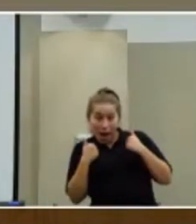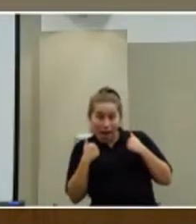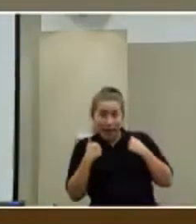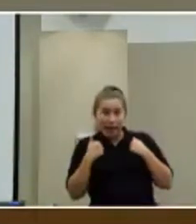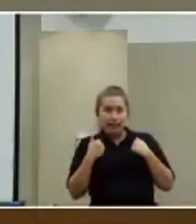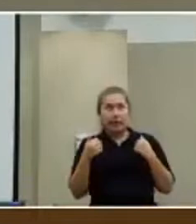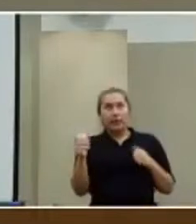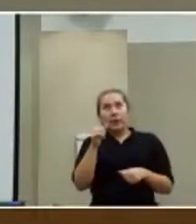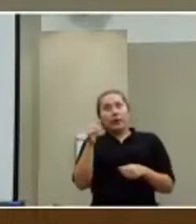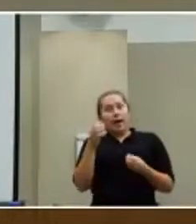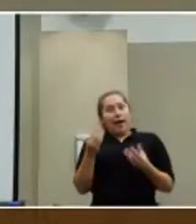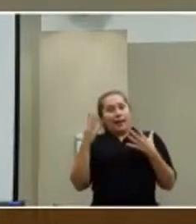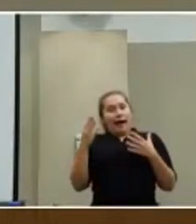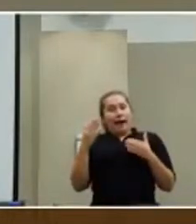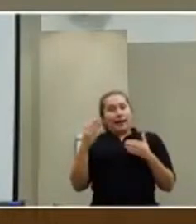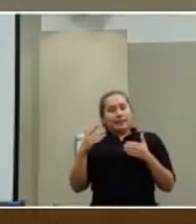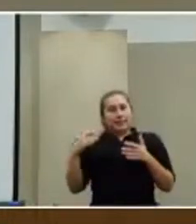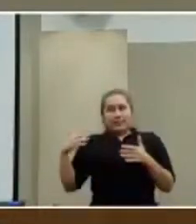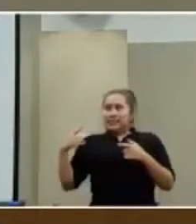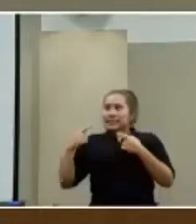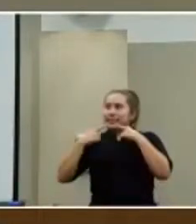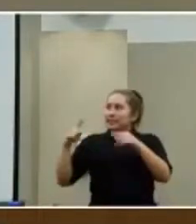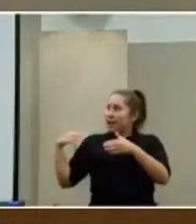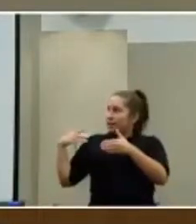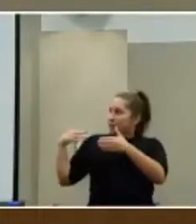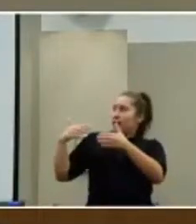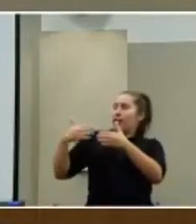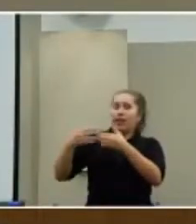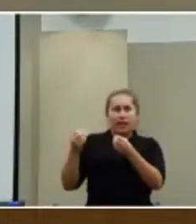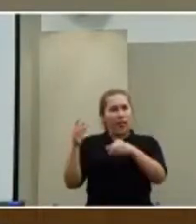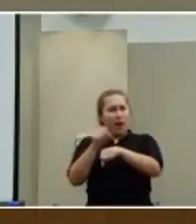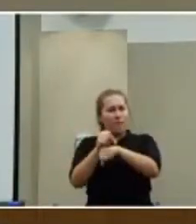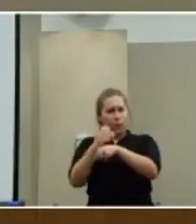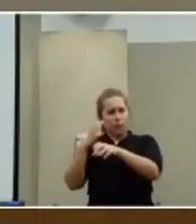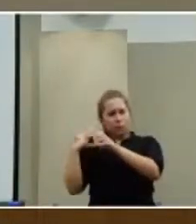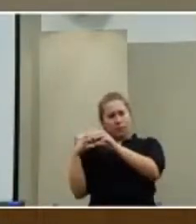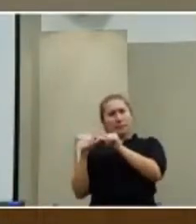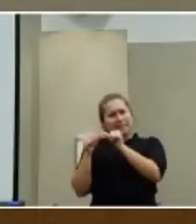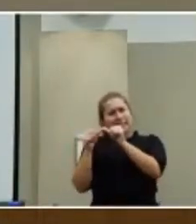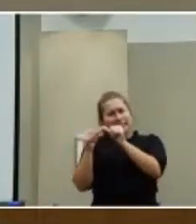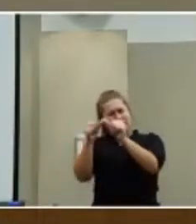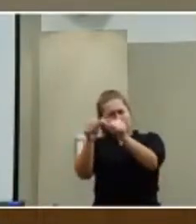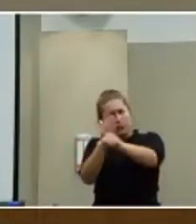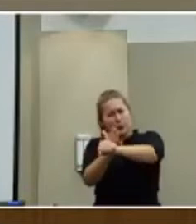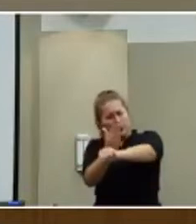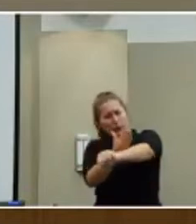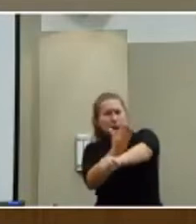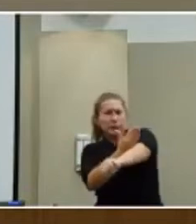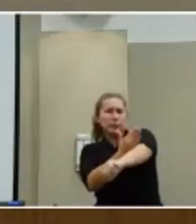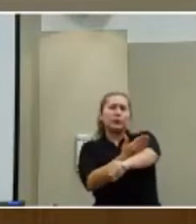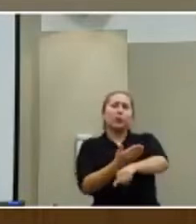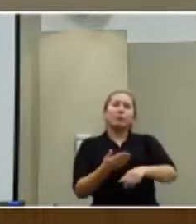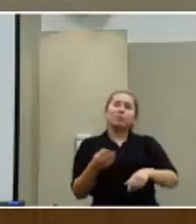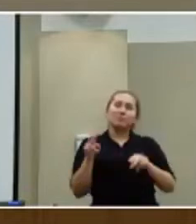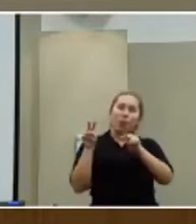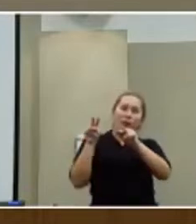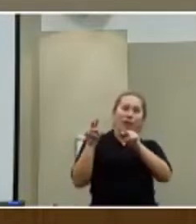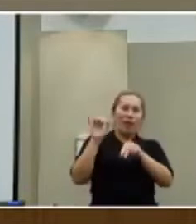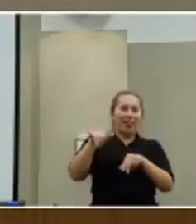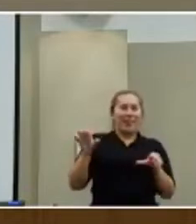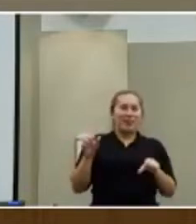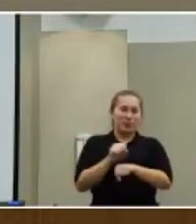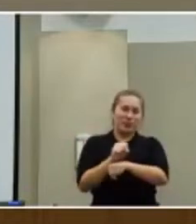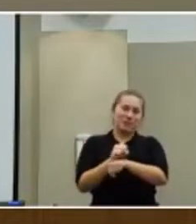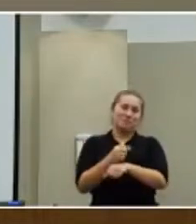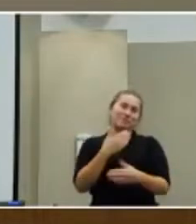lot to follow and a lot to keep moving the ball down the road. So we look forward to all of that. Thanks,